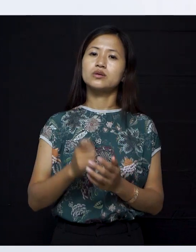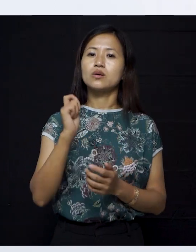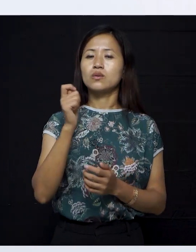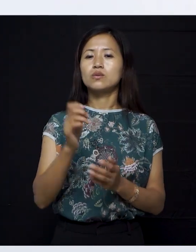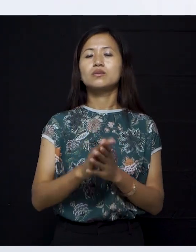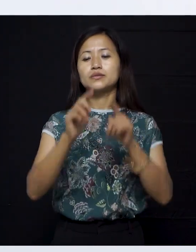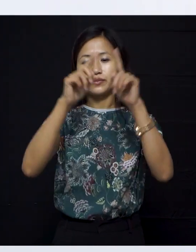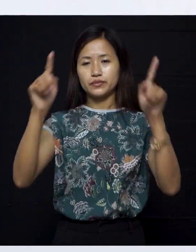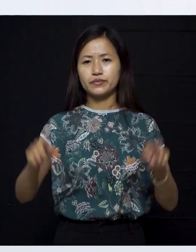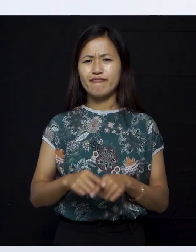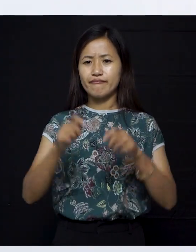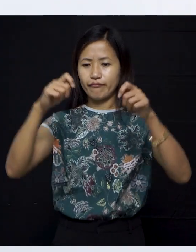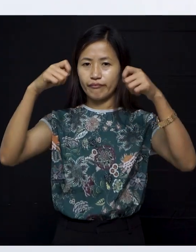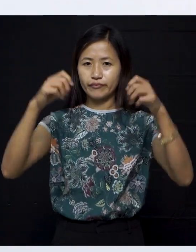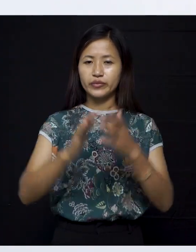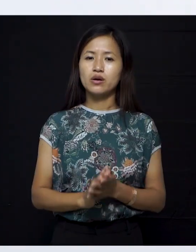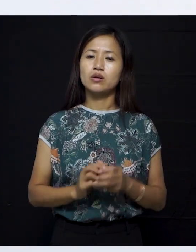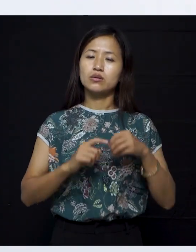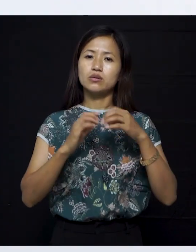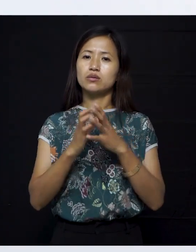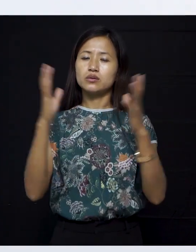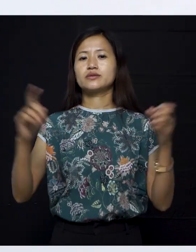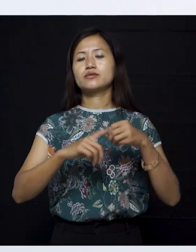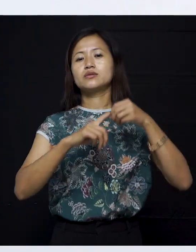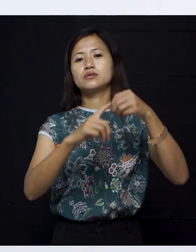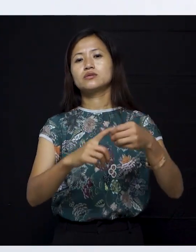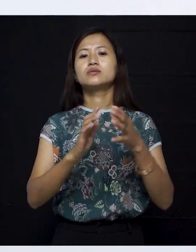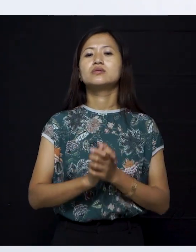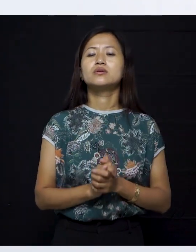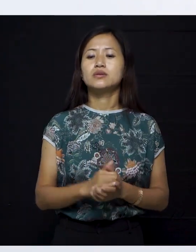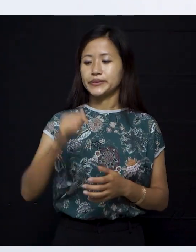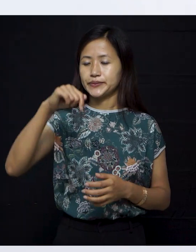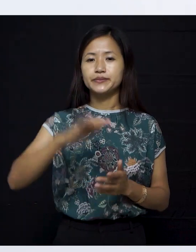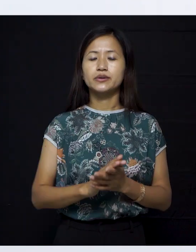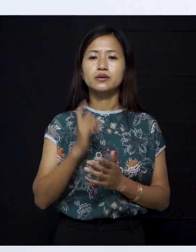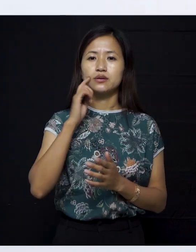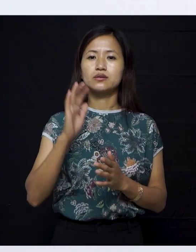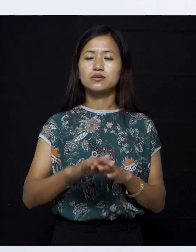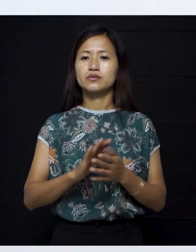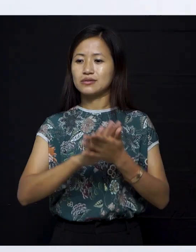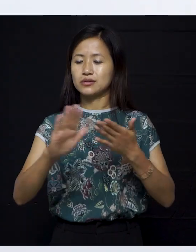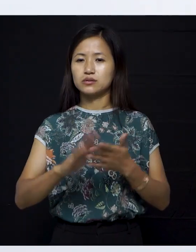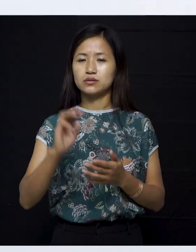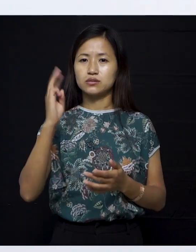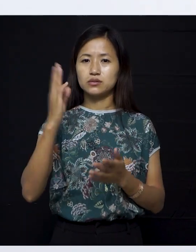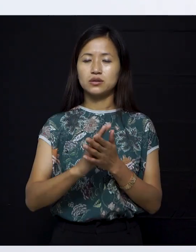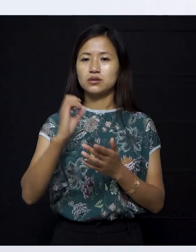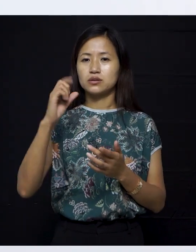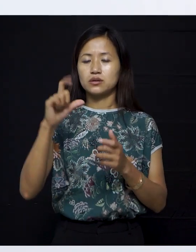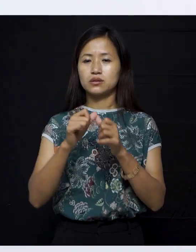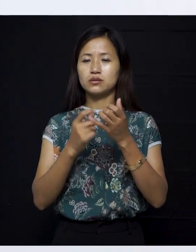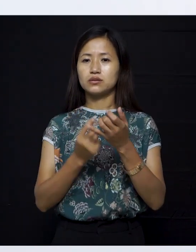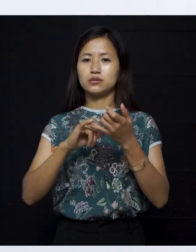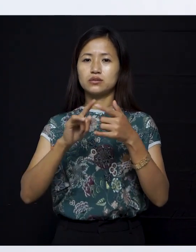worksheet. Though there will be a lot of questions coming in, okay? You will get a lot of questions here, but if you are clear with these 3 clauses, it's going to